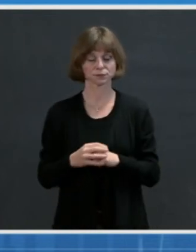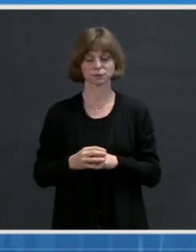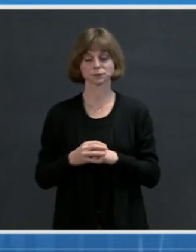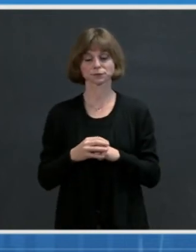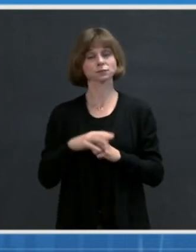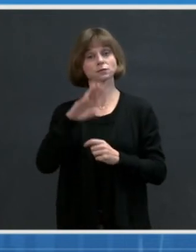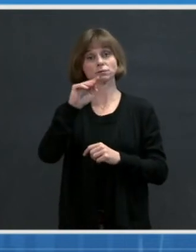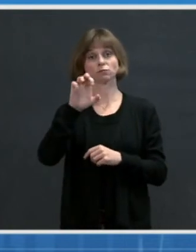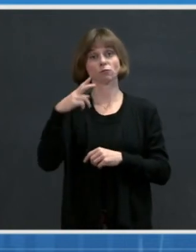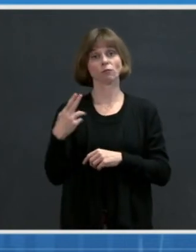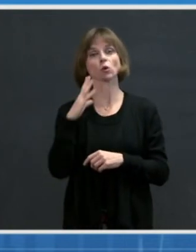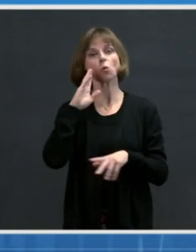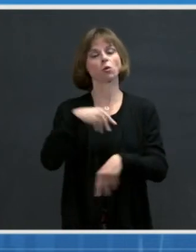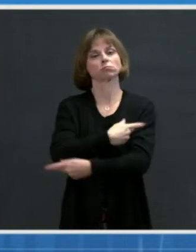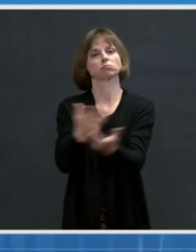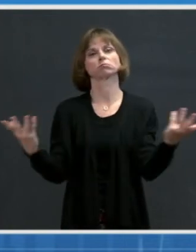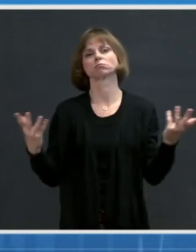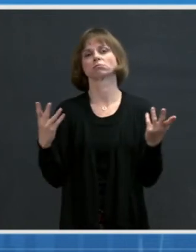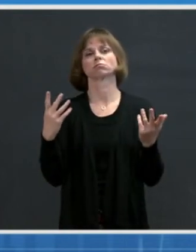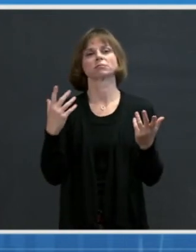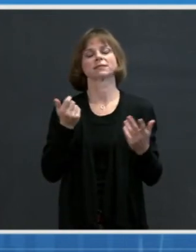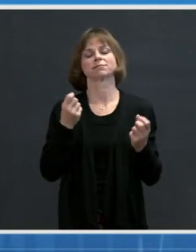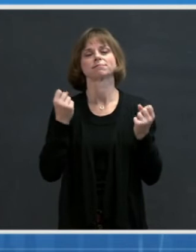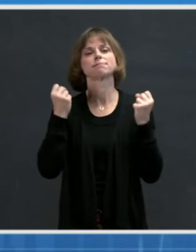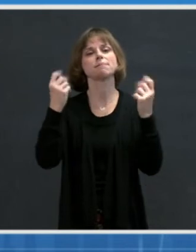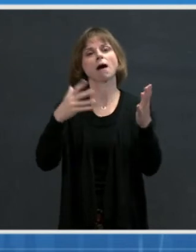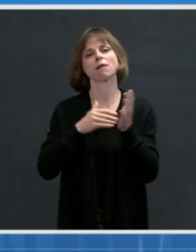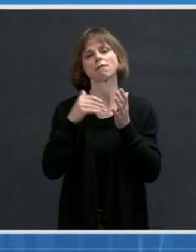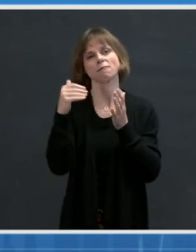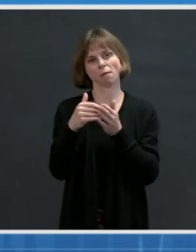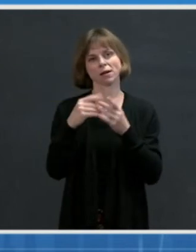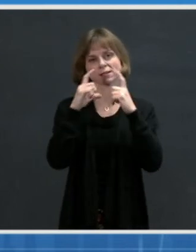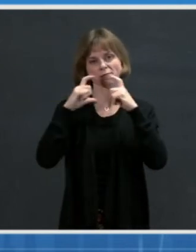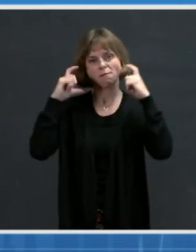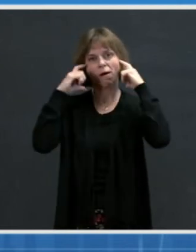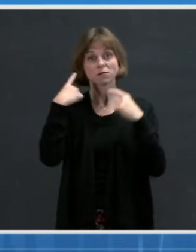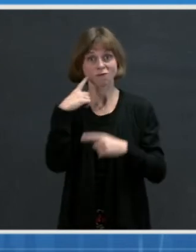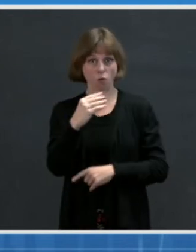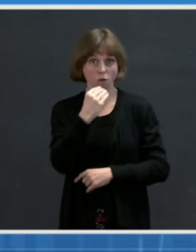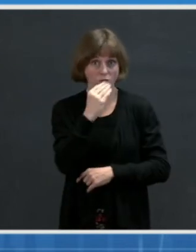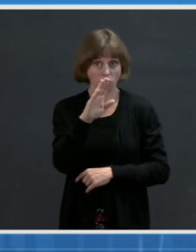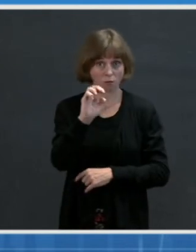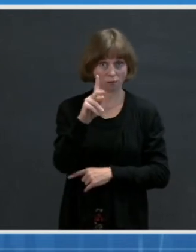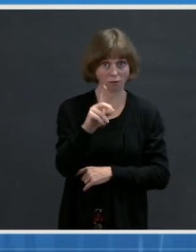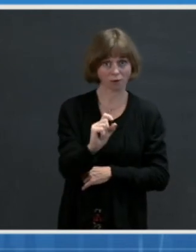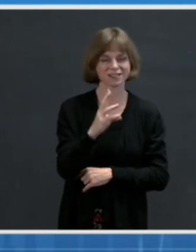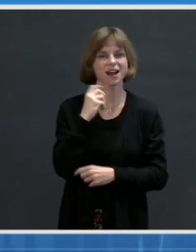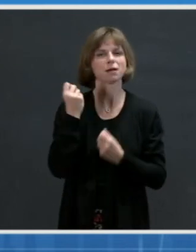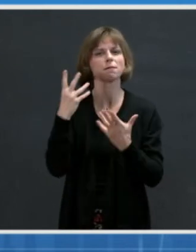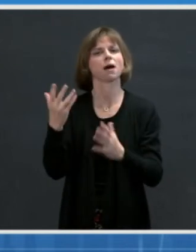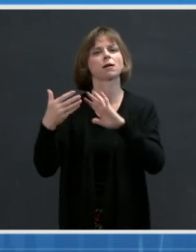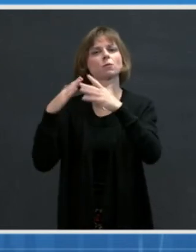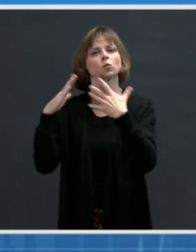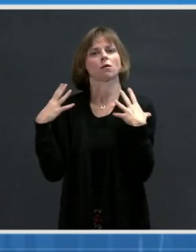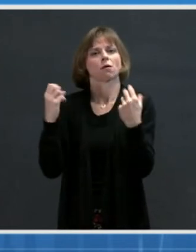millions of masks to food banks and community health centers around the country. These